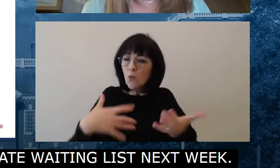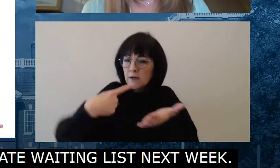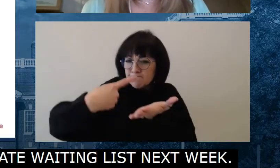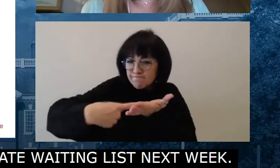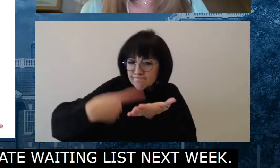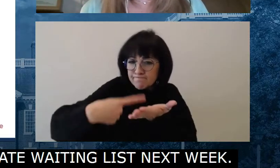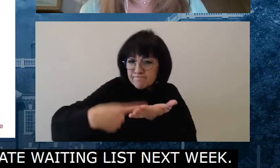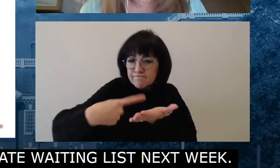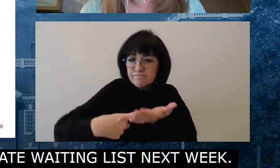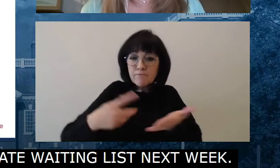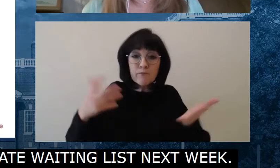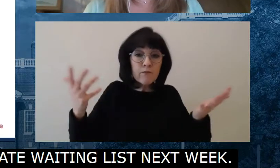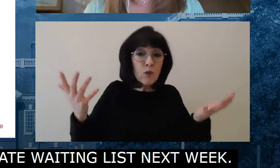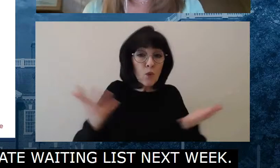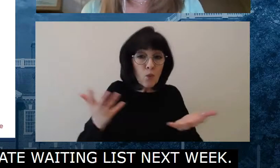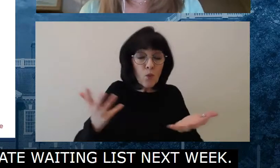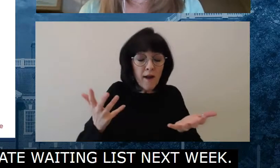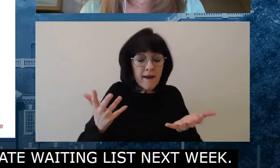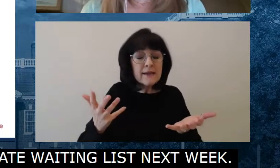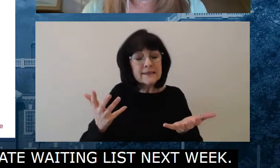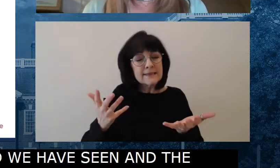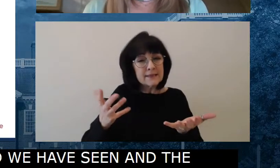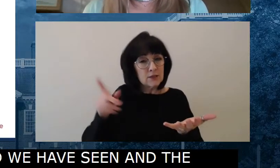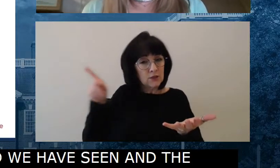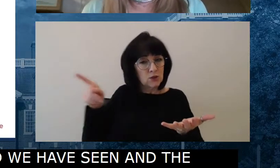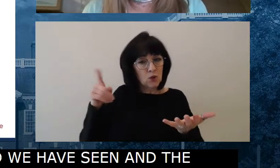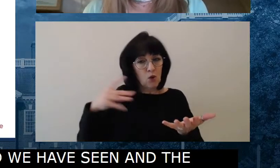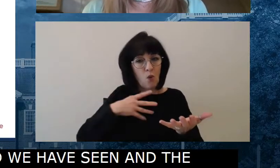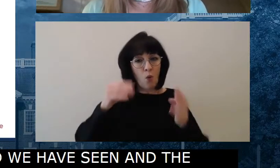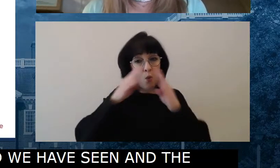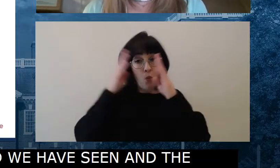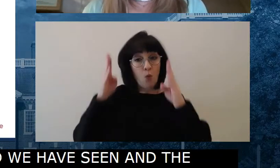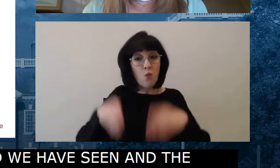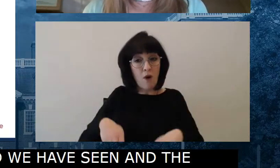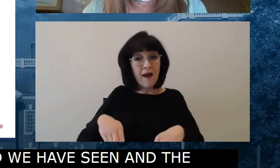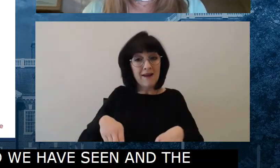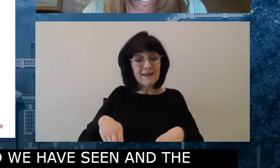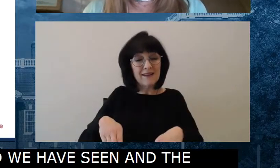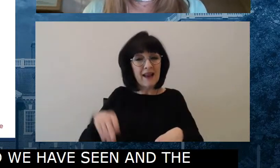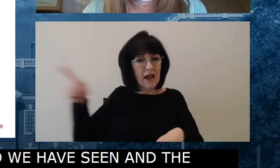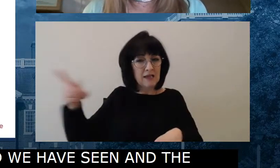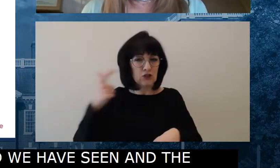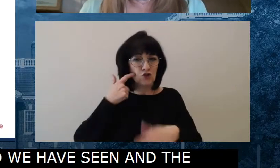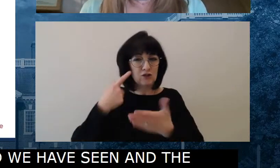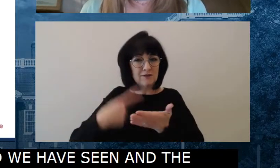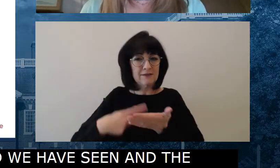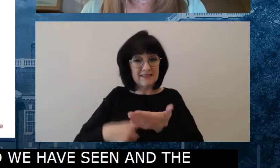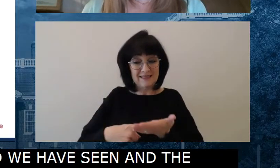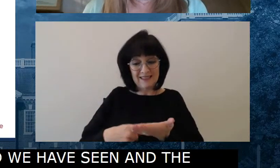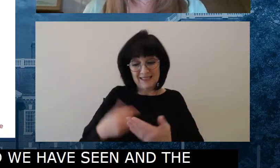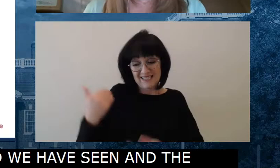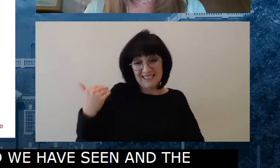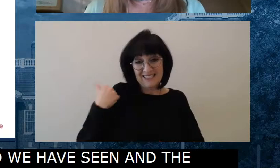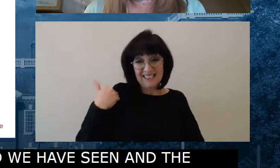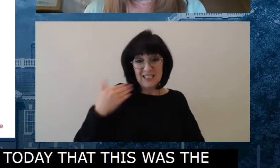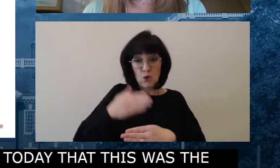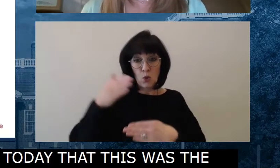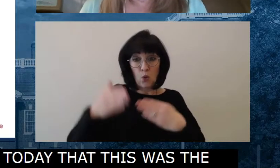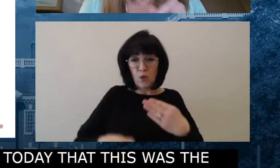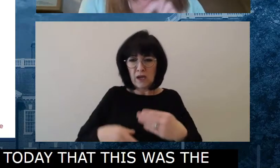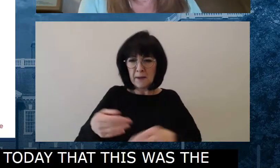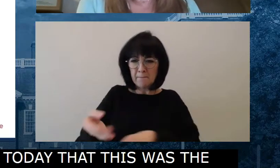White House was just mentioning today, that this was the busiest travel weekend this past weekend in over a